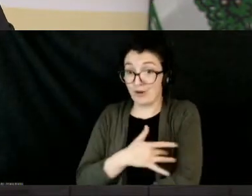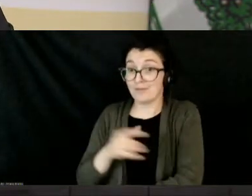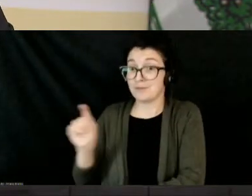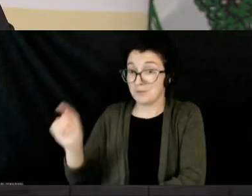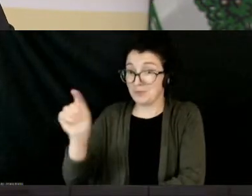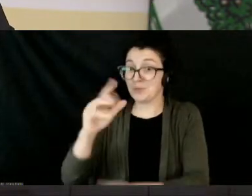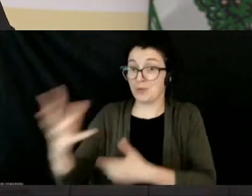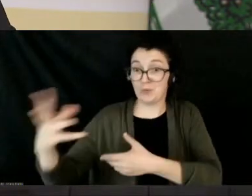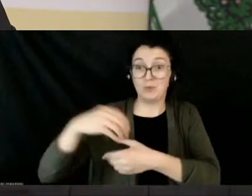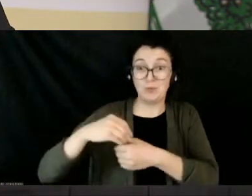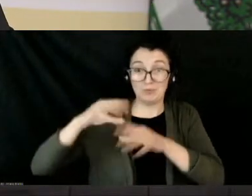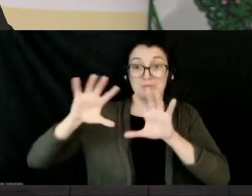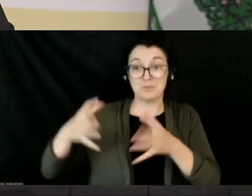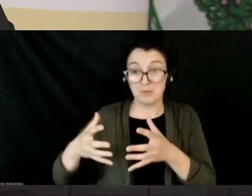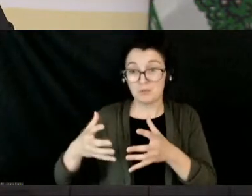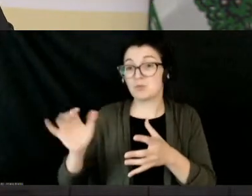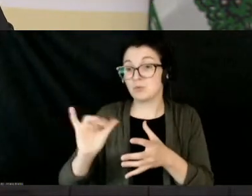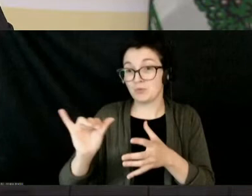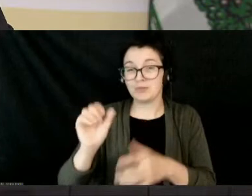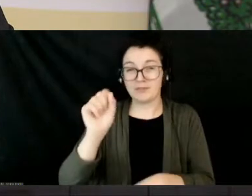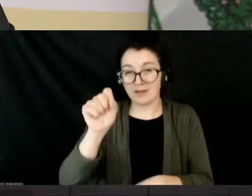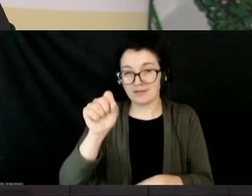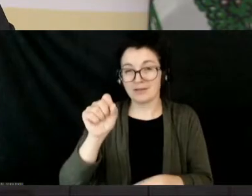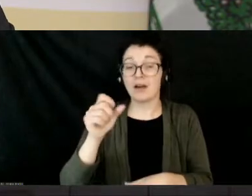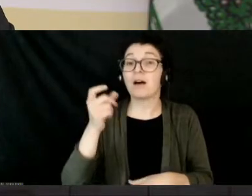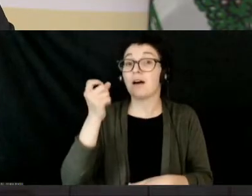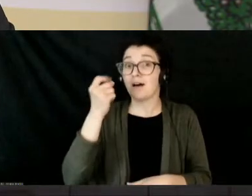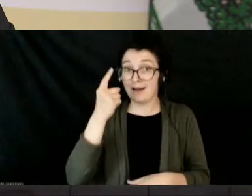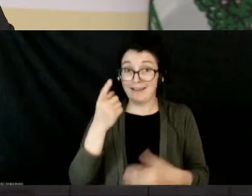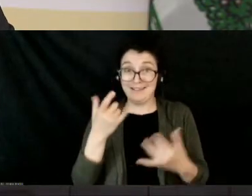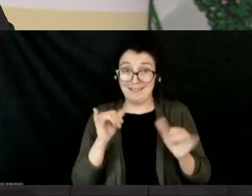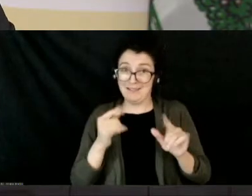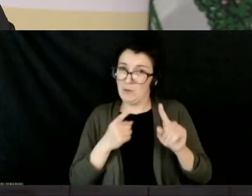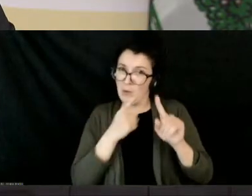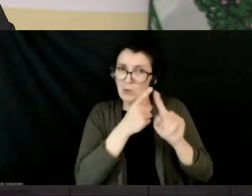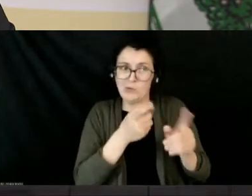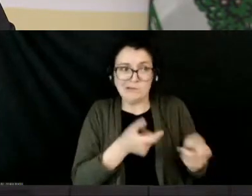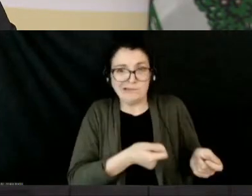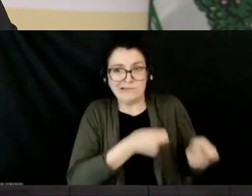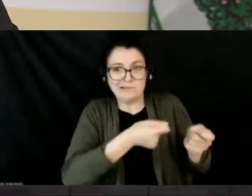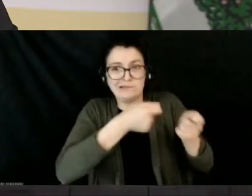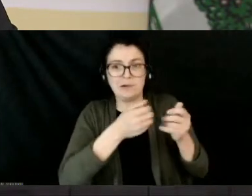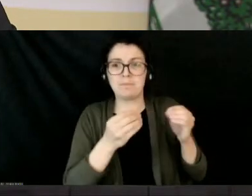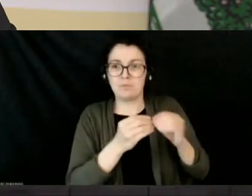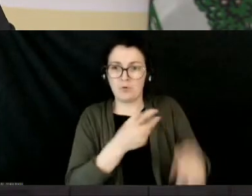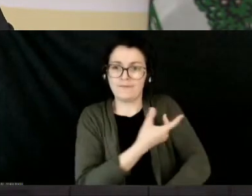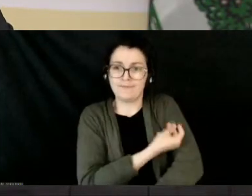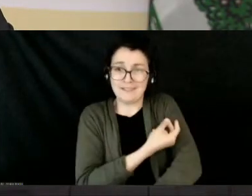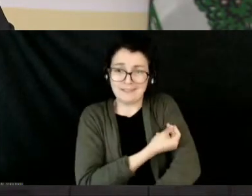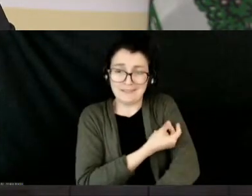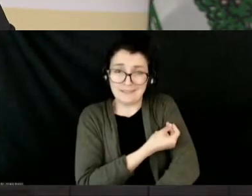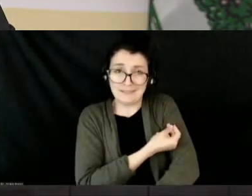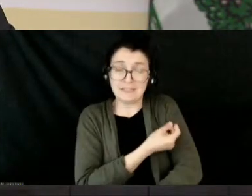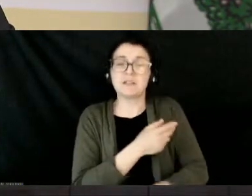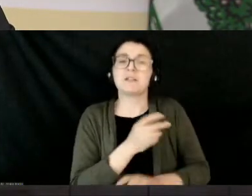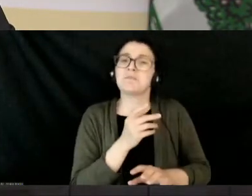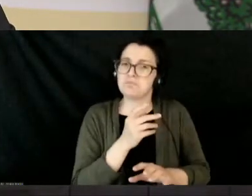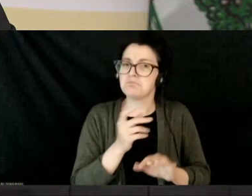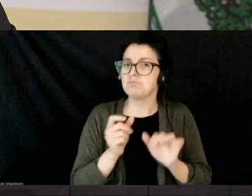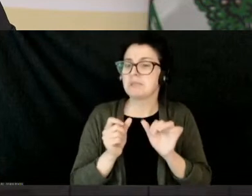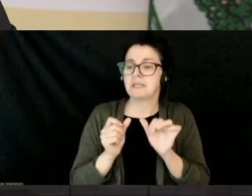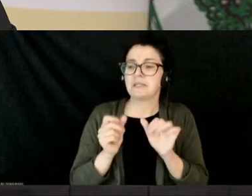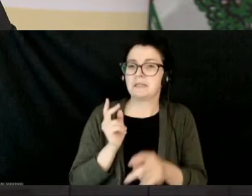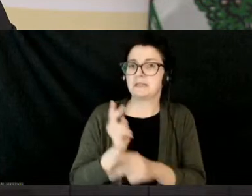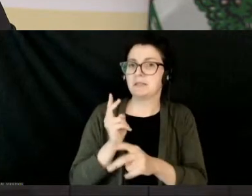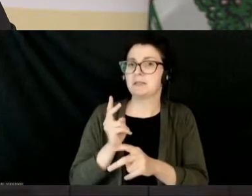that added level of security as we work toward the vaccination targets that we have, we would maintain that testing.